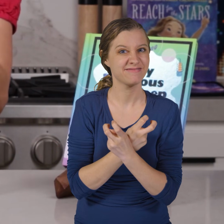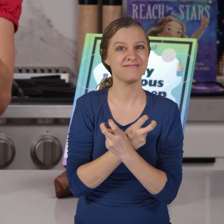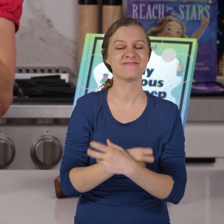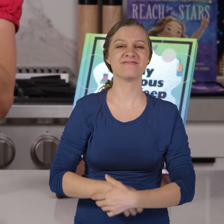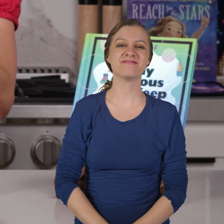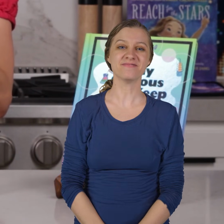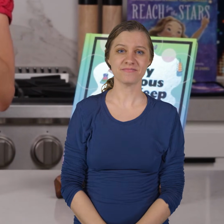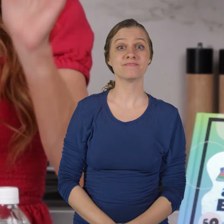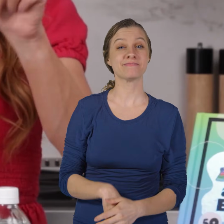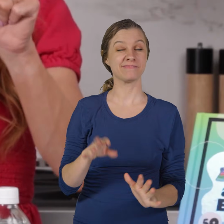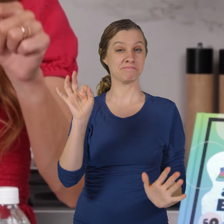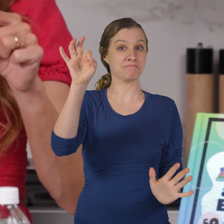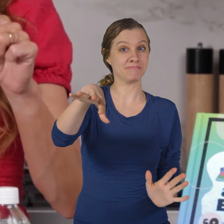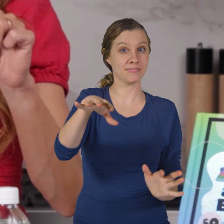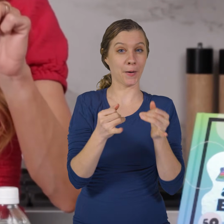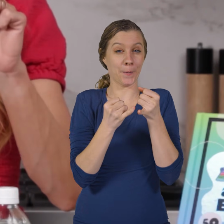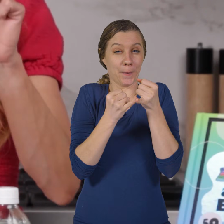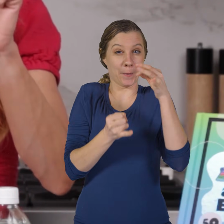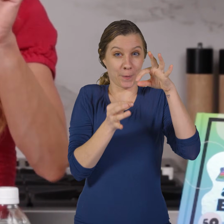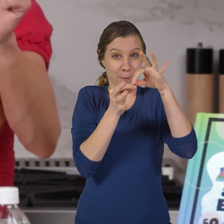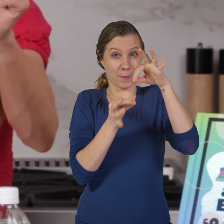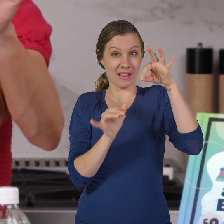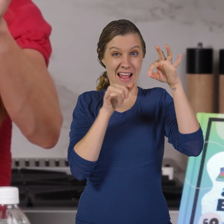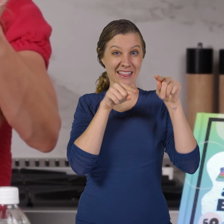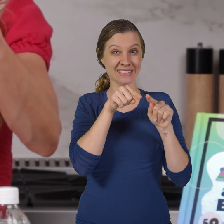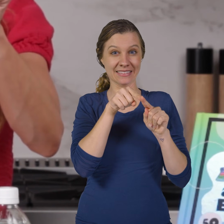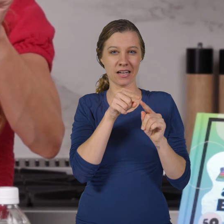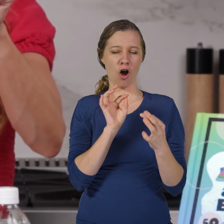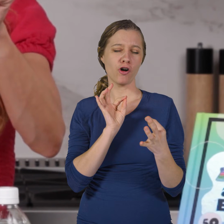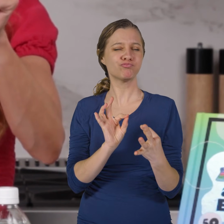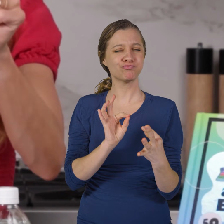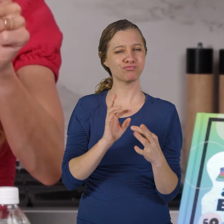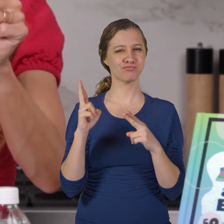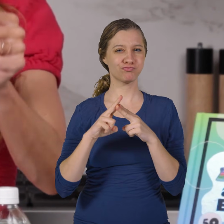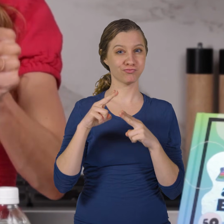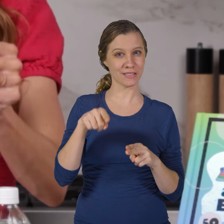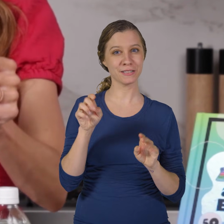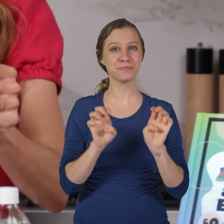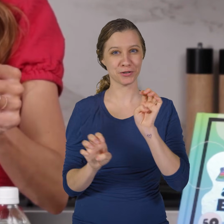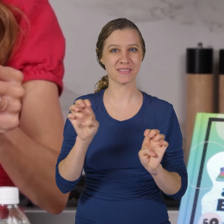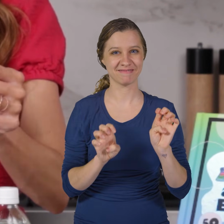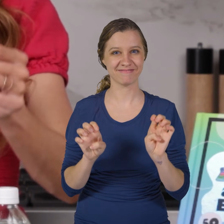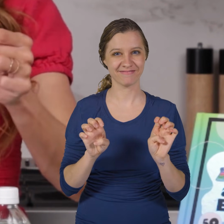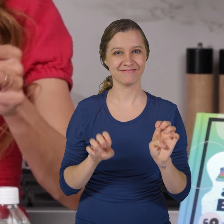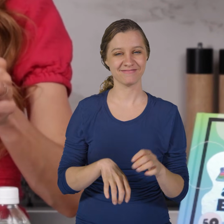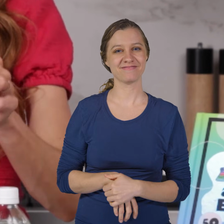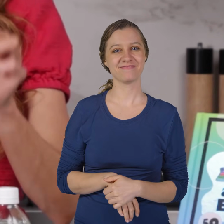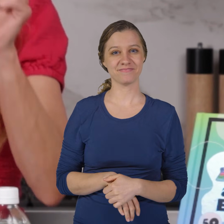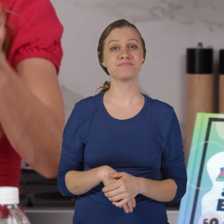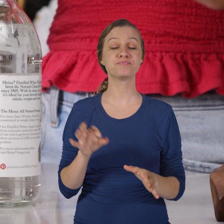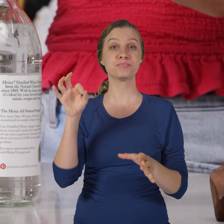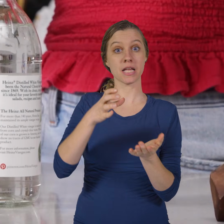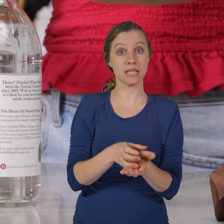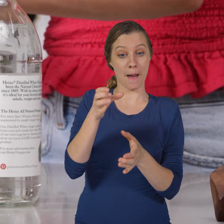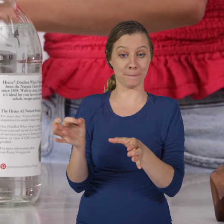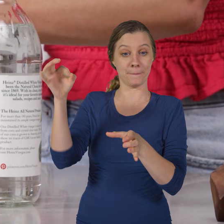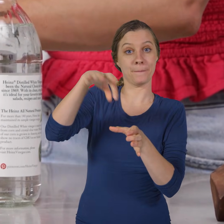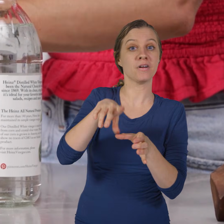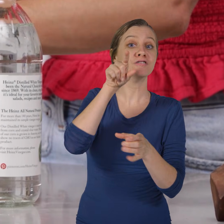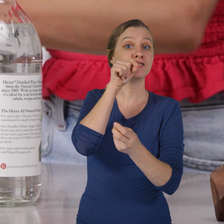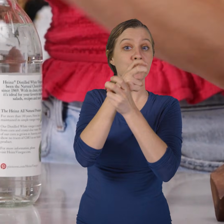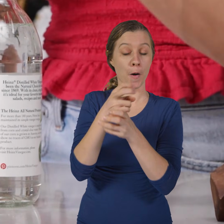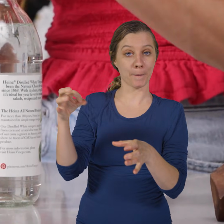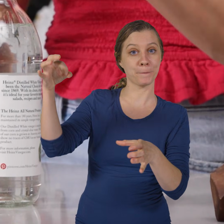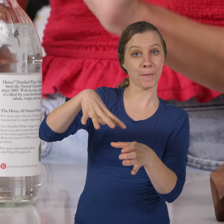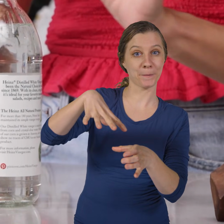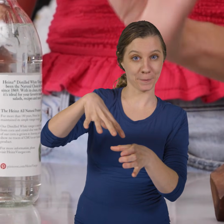left is the bone. And here's a tip, the skinnier ones like this will work a little bit better for this experiment. A cup to